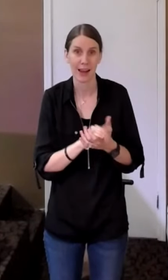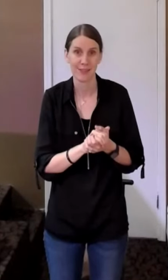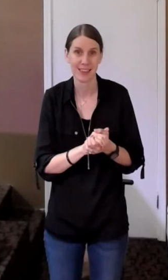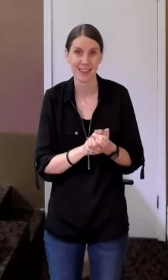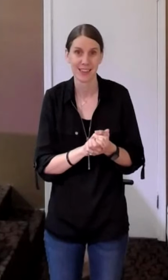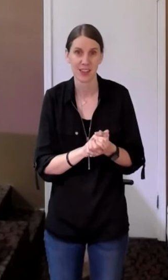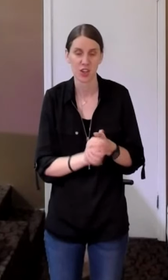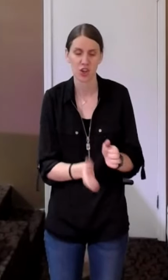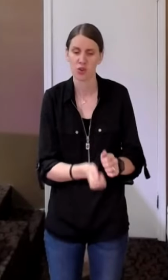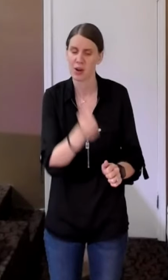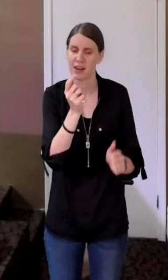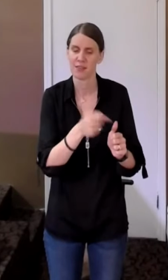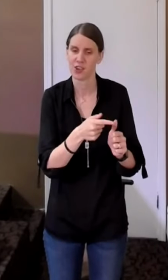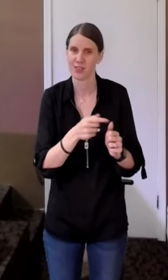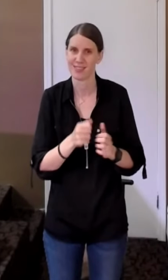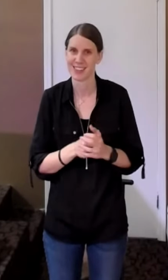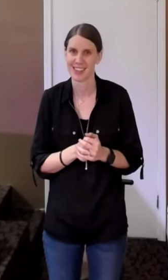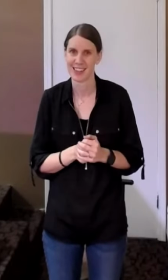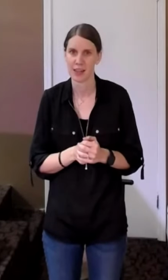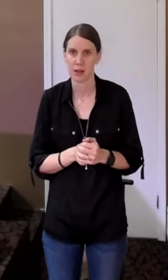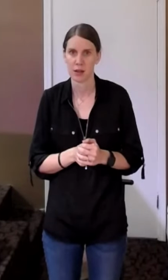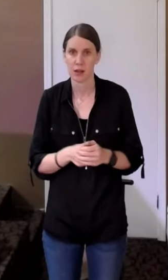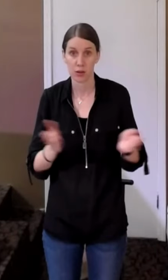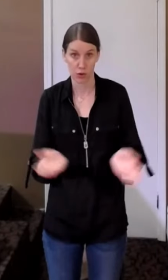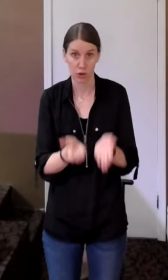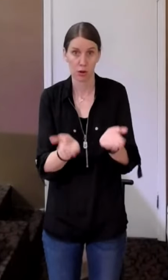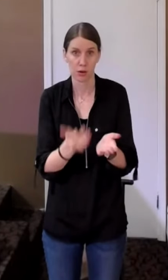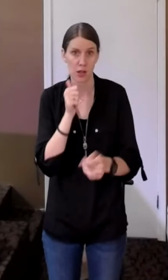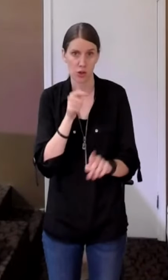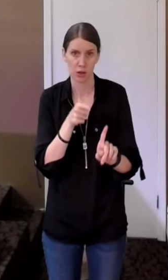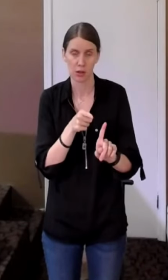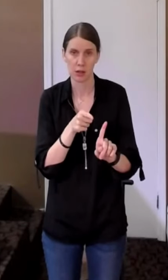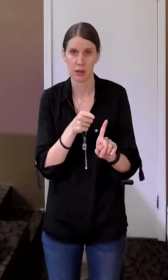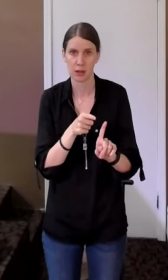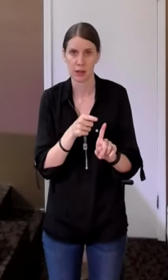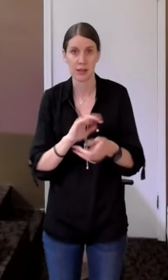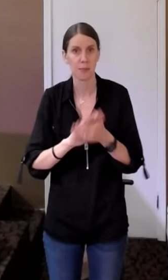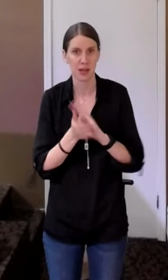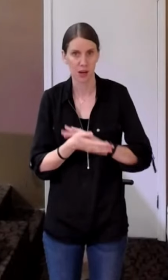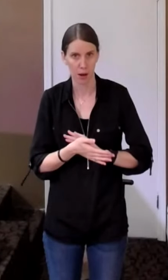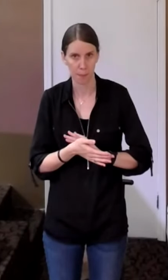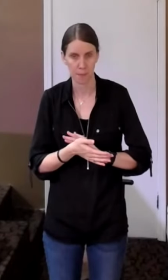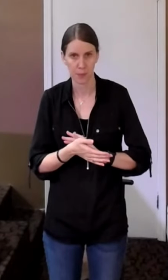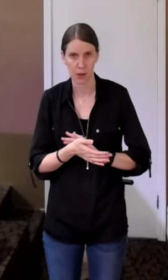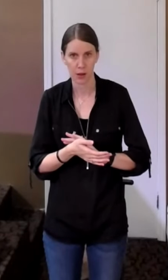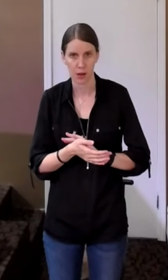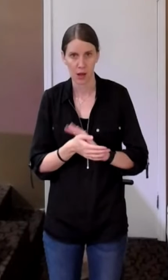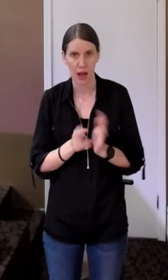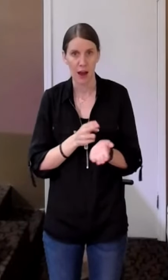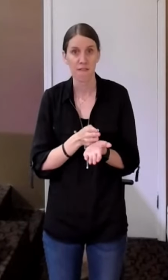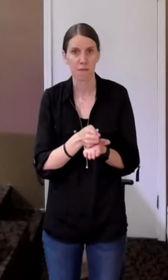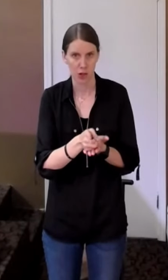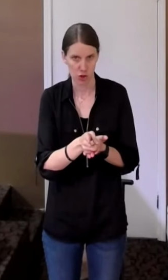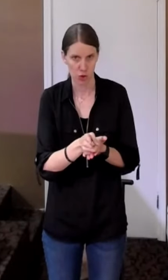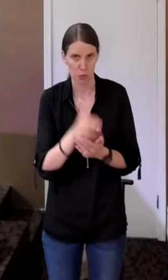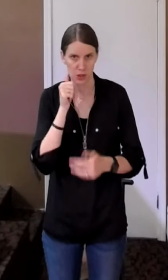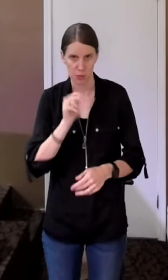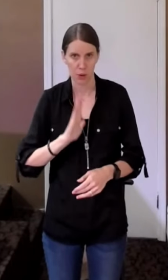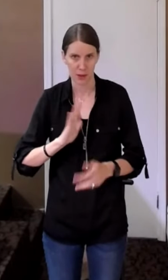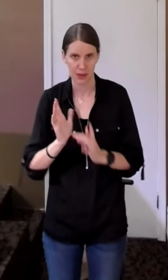others, and encourage her in her endeavor to become this virtuous woman that the